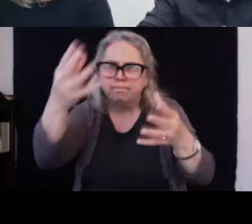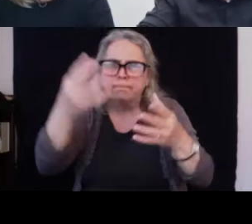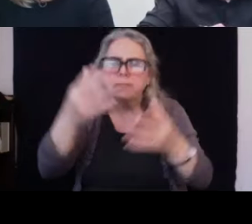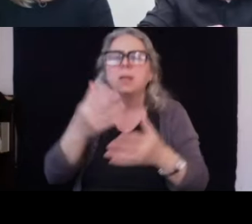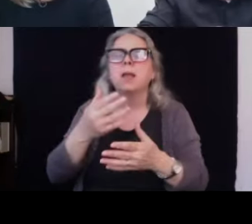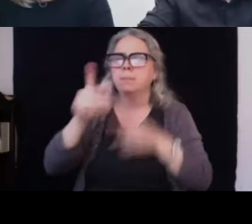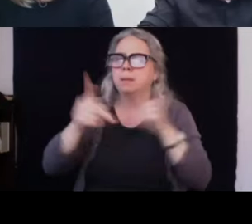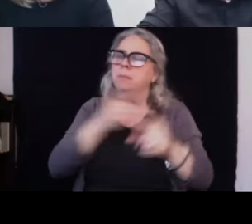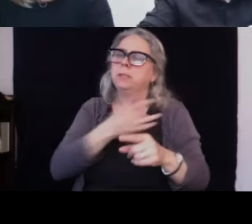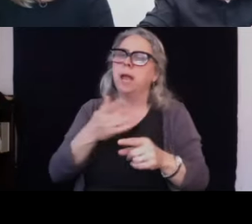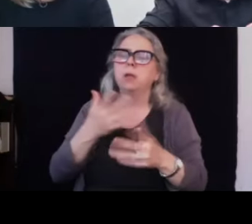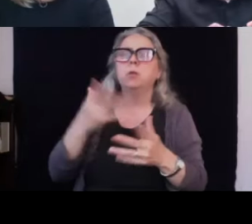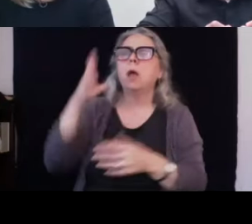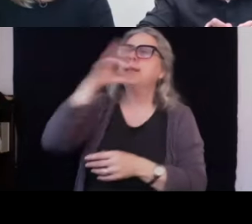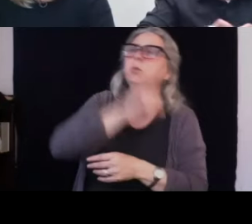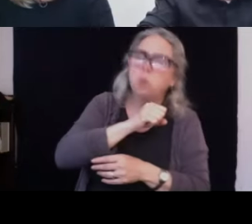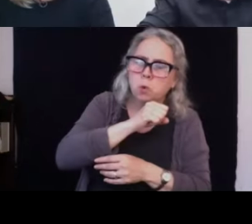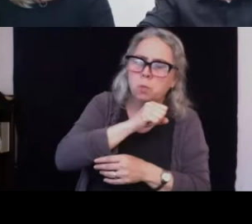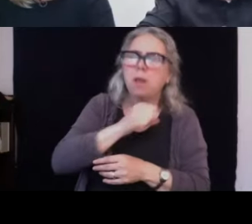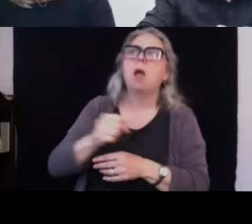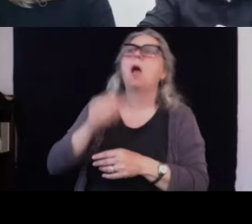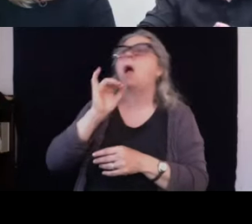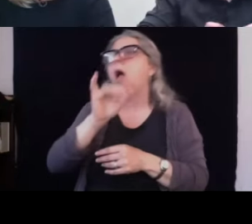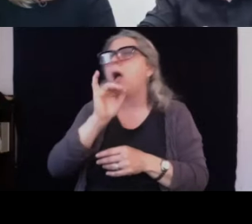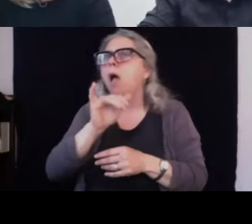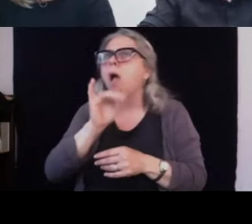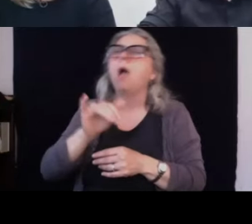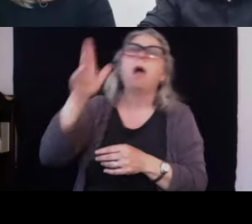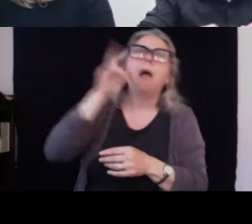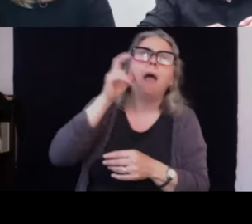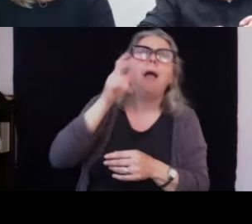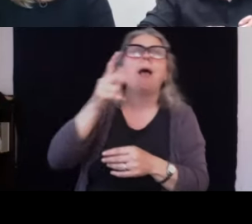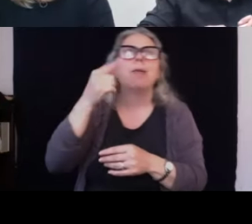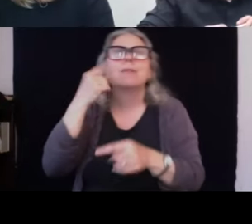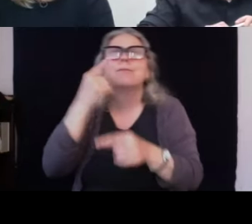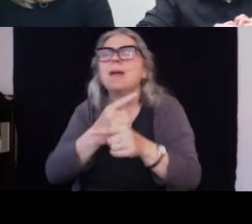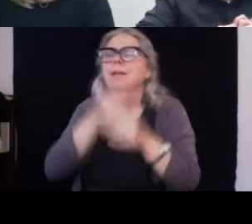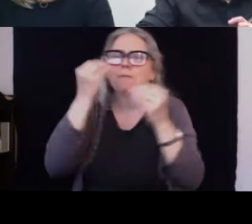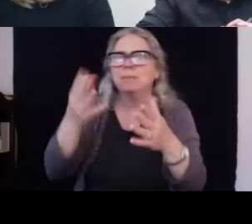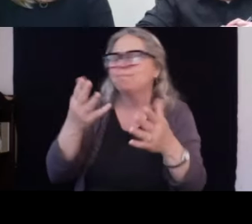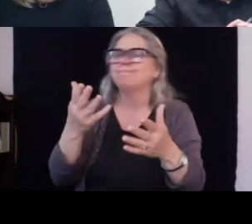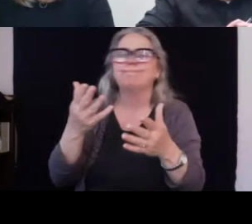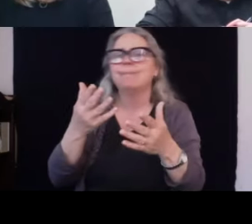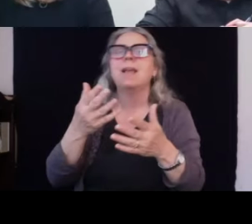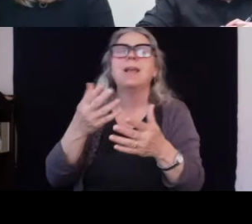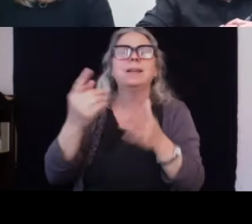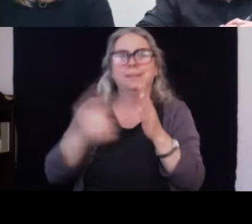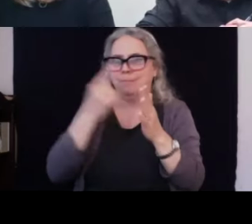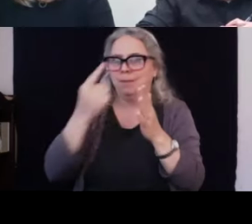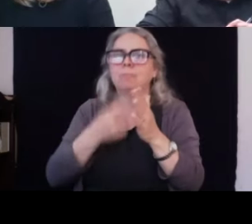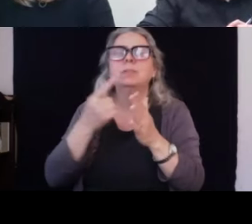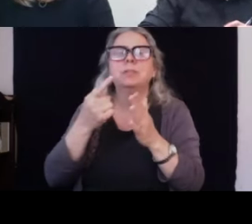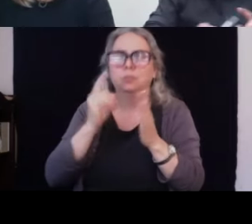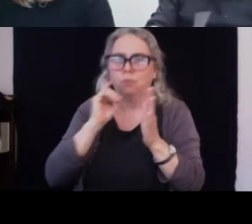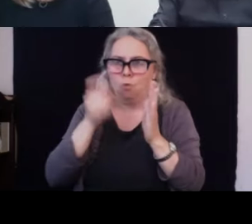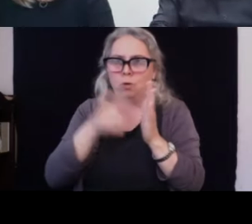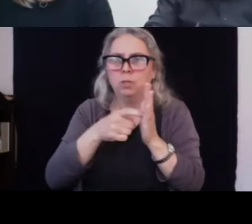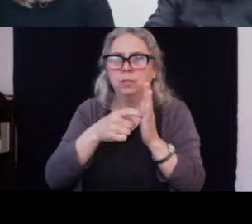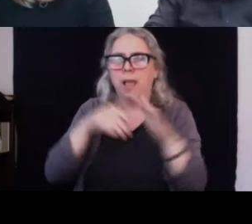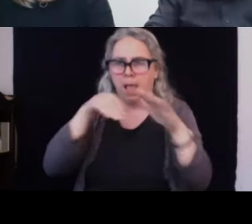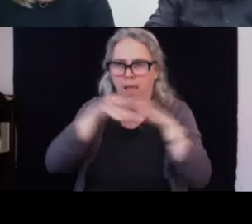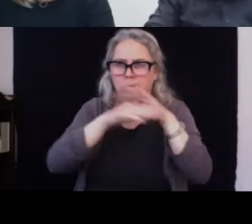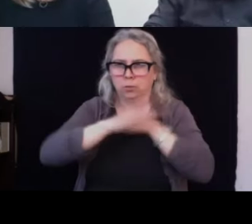on different information that they've heard over time. One of those big myths is in the way of accessing